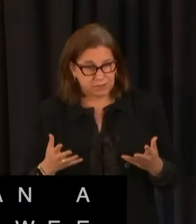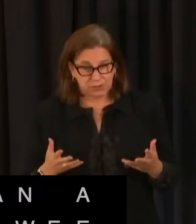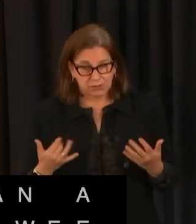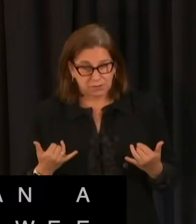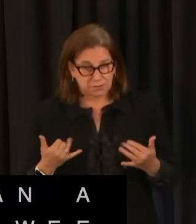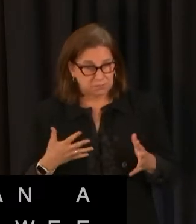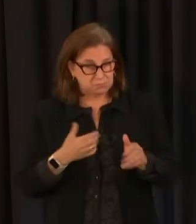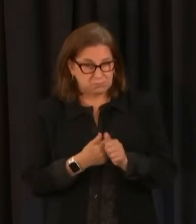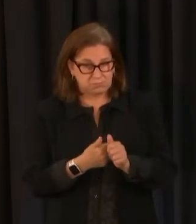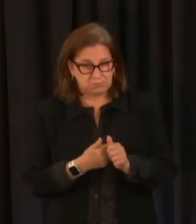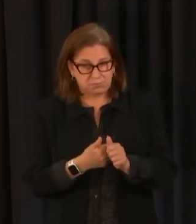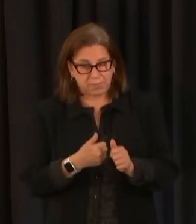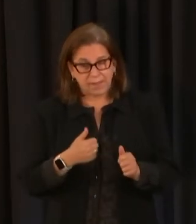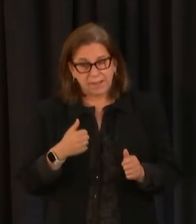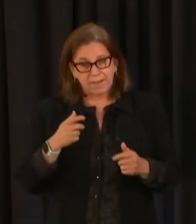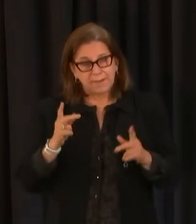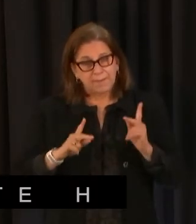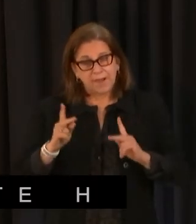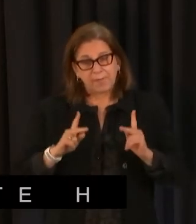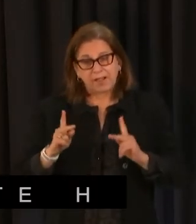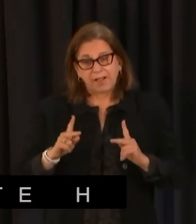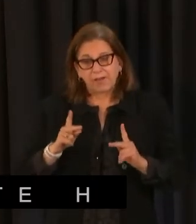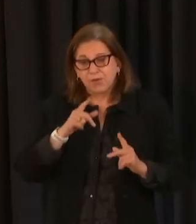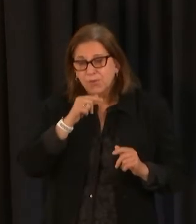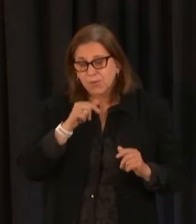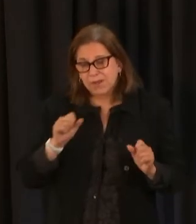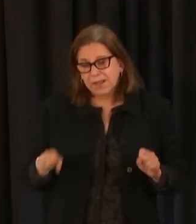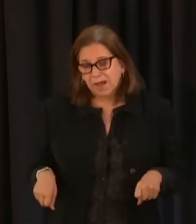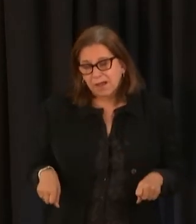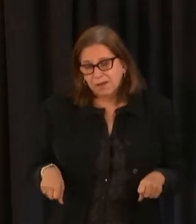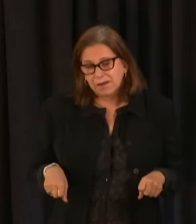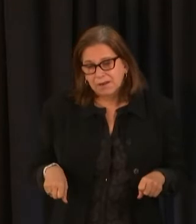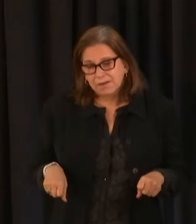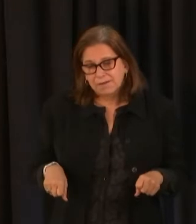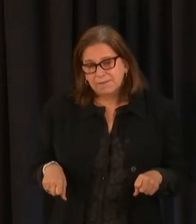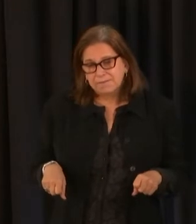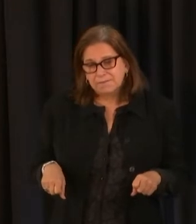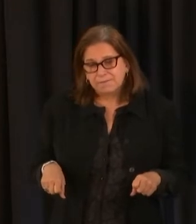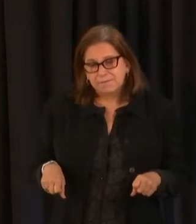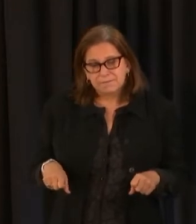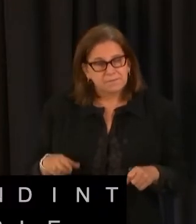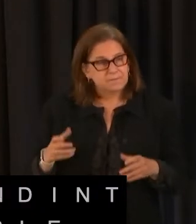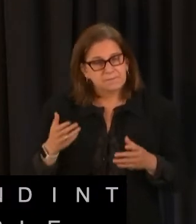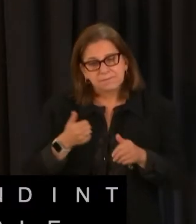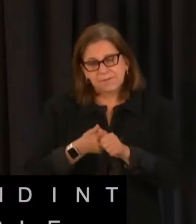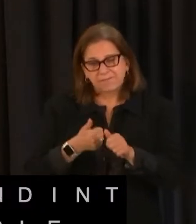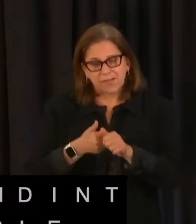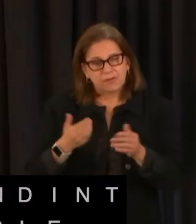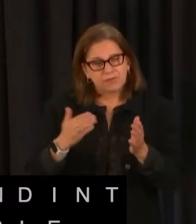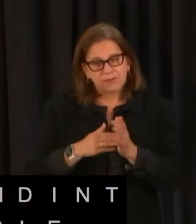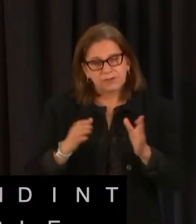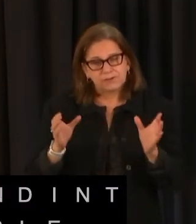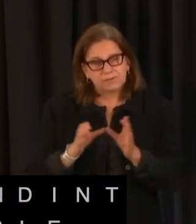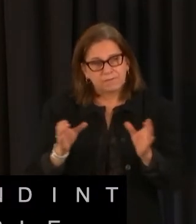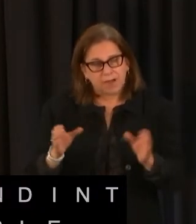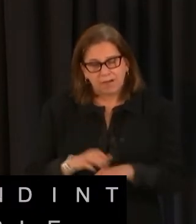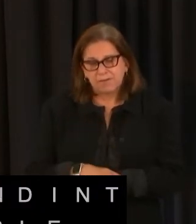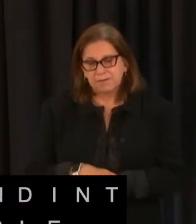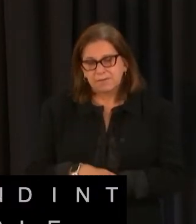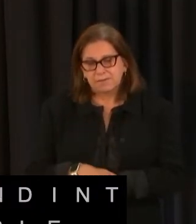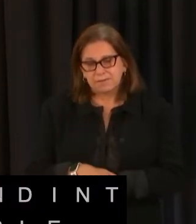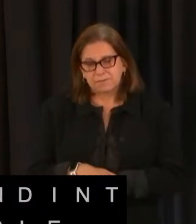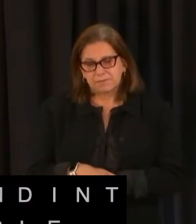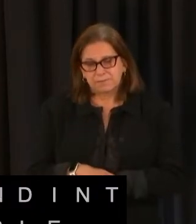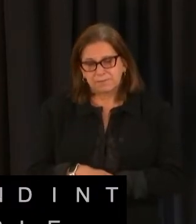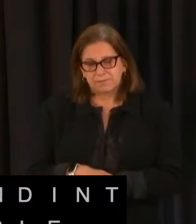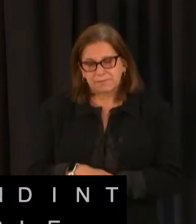your understanding that individuals who were able to recertify this past Sunday successfully, but also